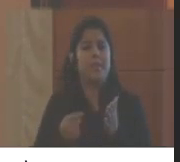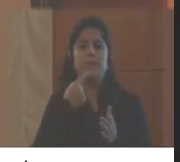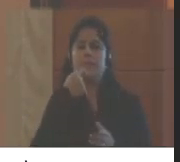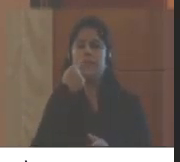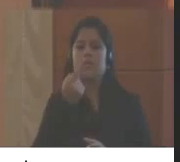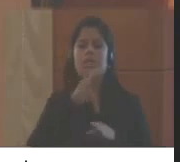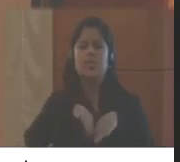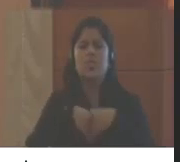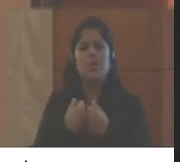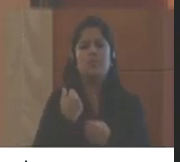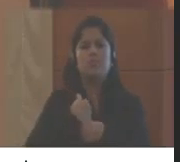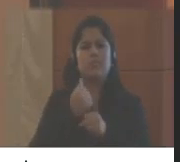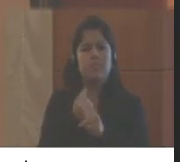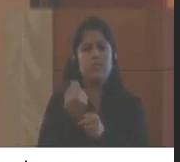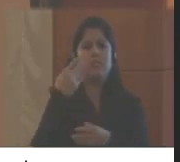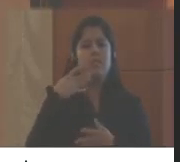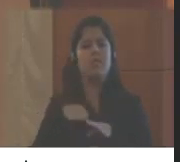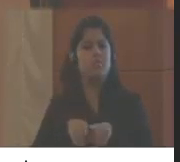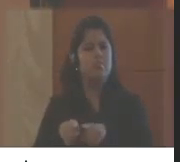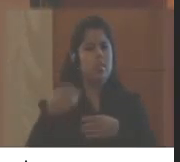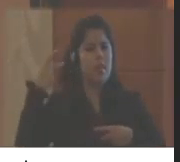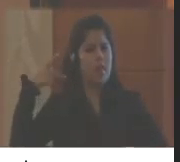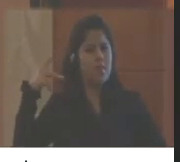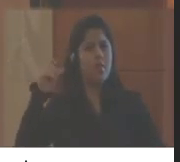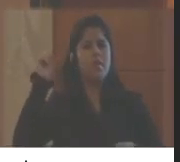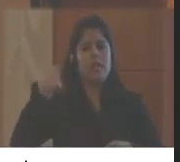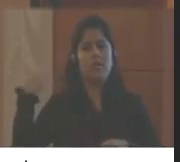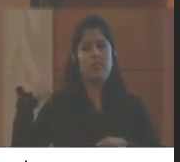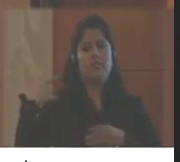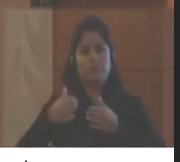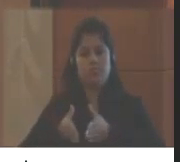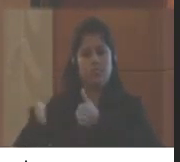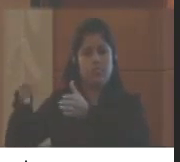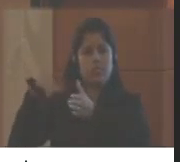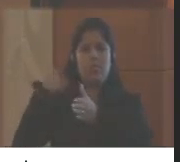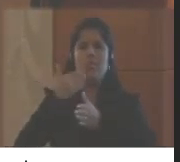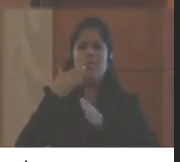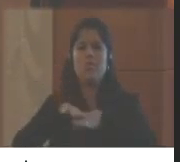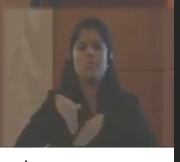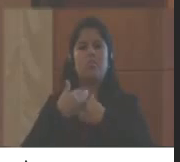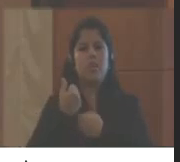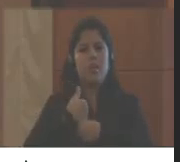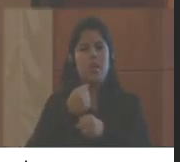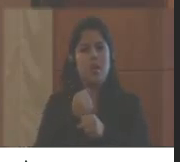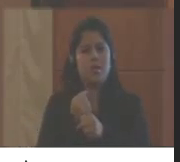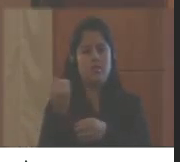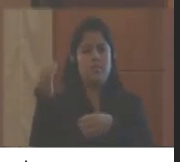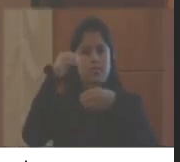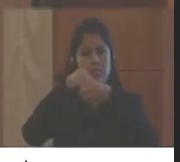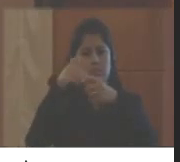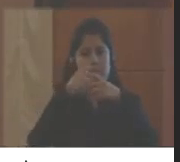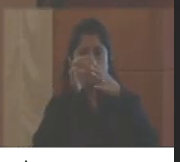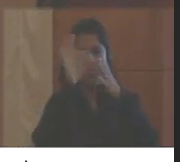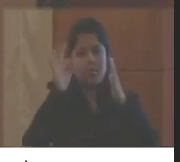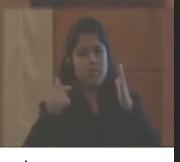the integral point of view as such, and with all these fundamentals that we have today. On the other